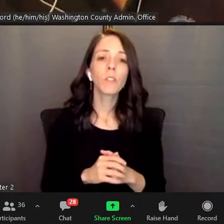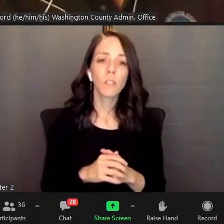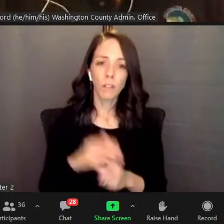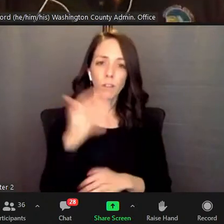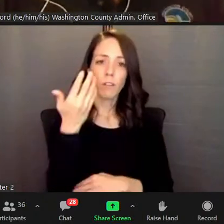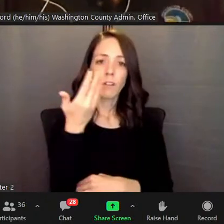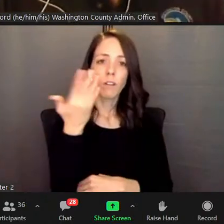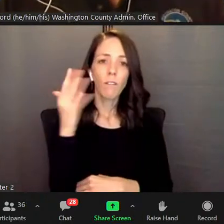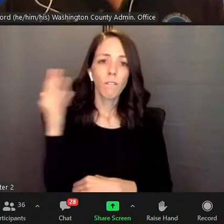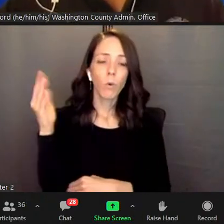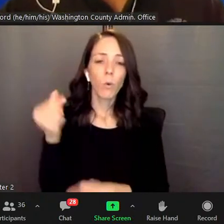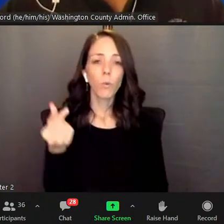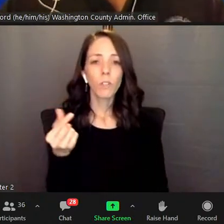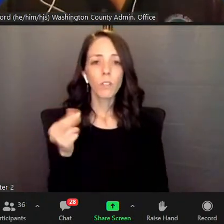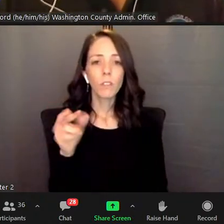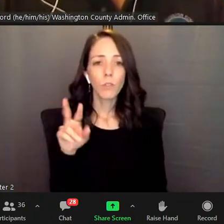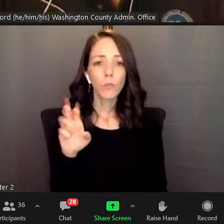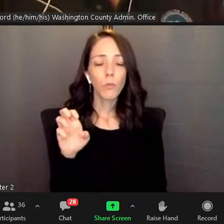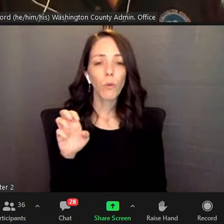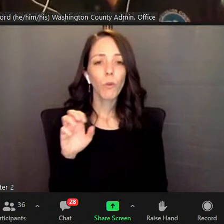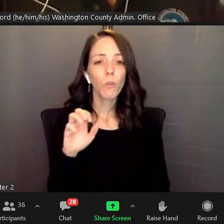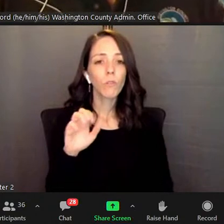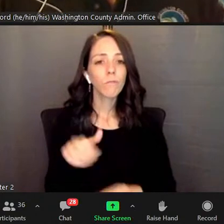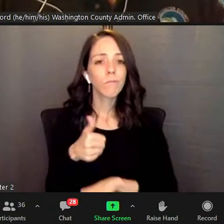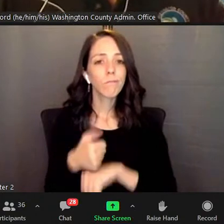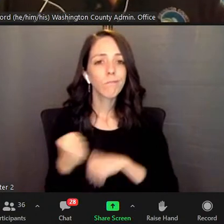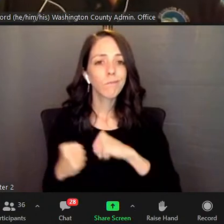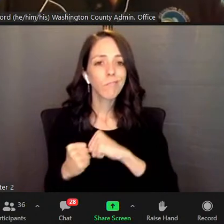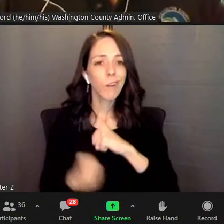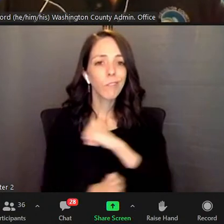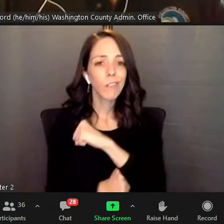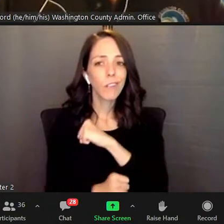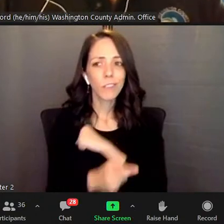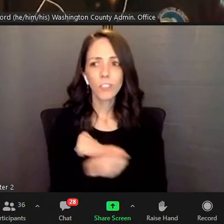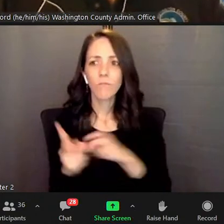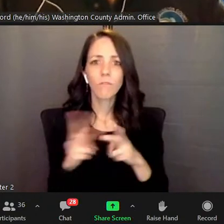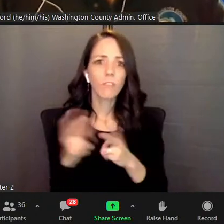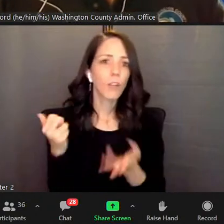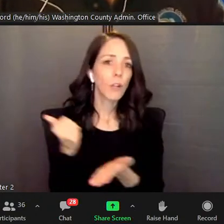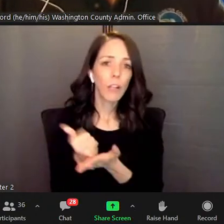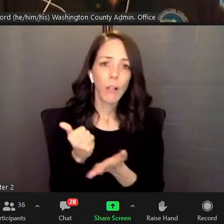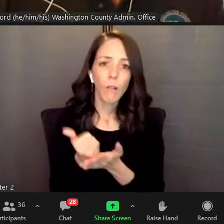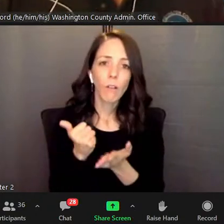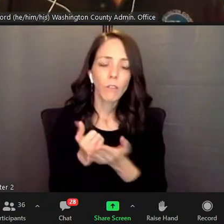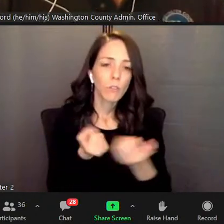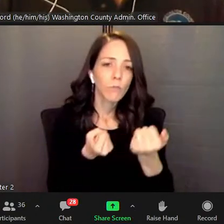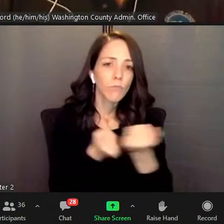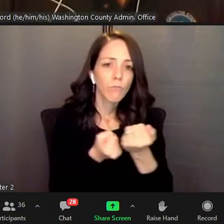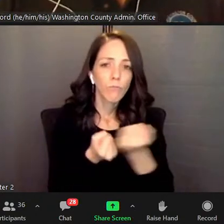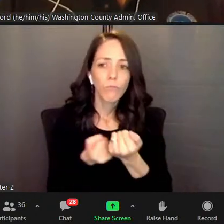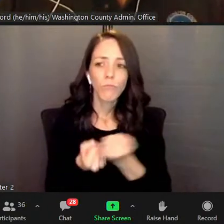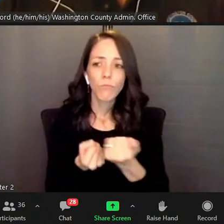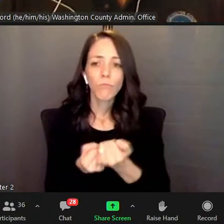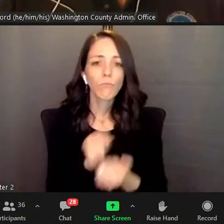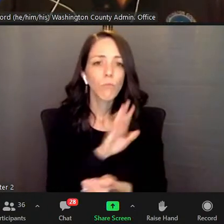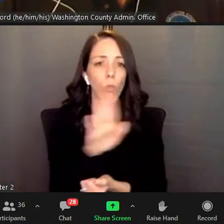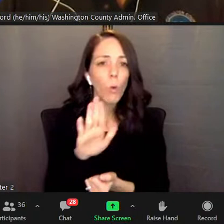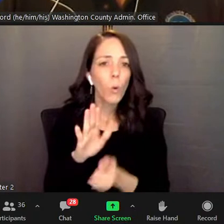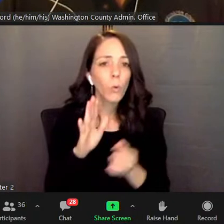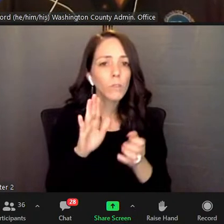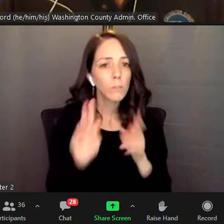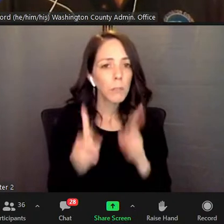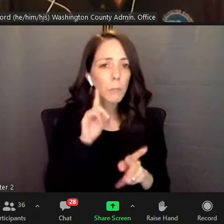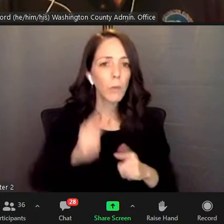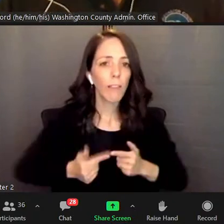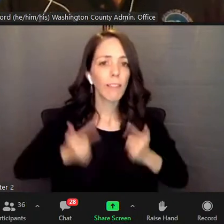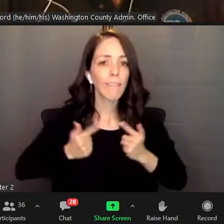that are very helpful and supportive of the people that are living in that camp.